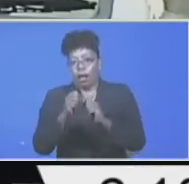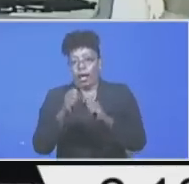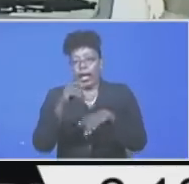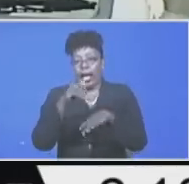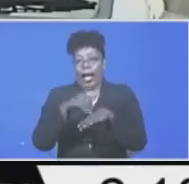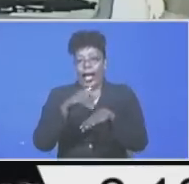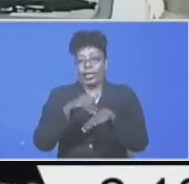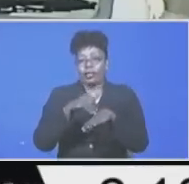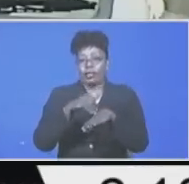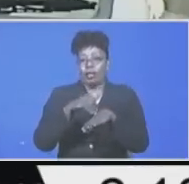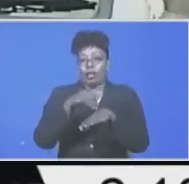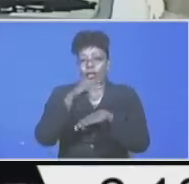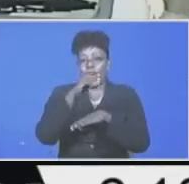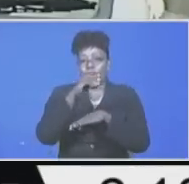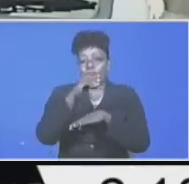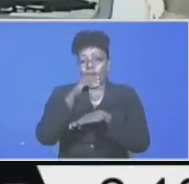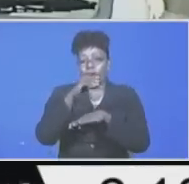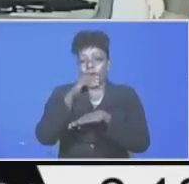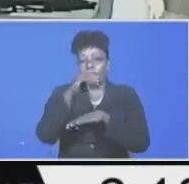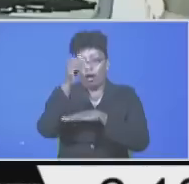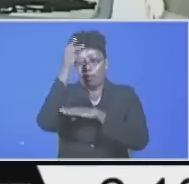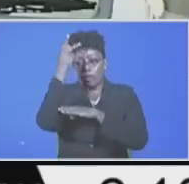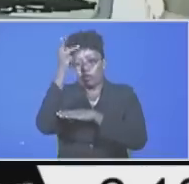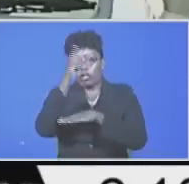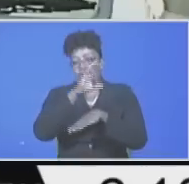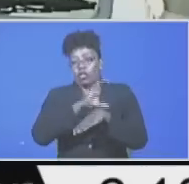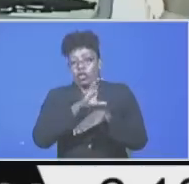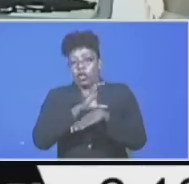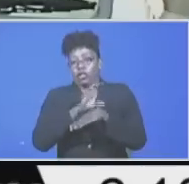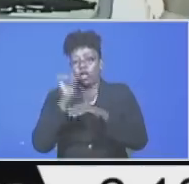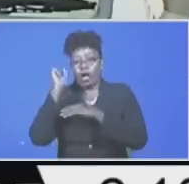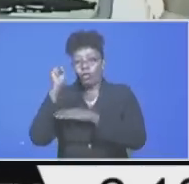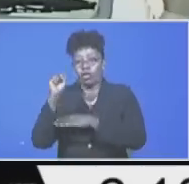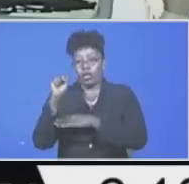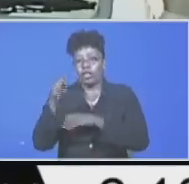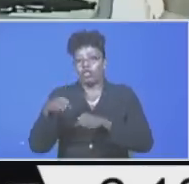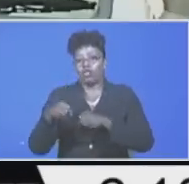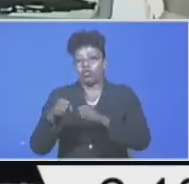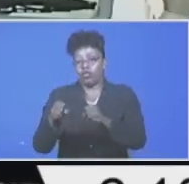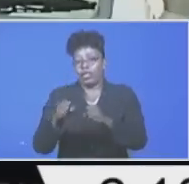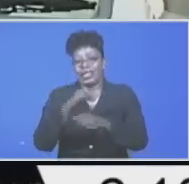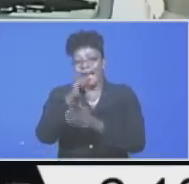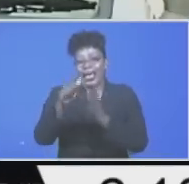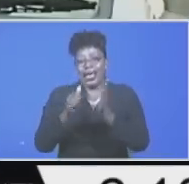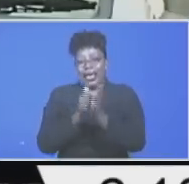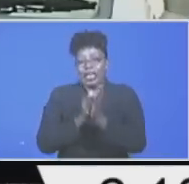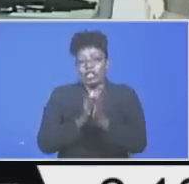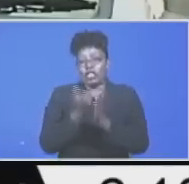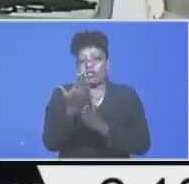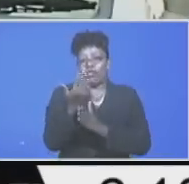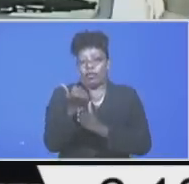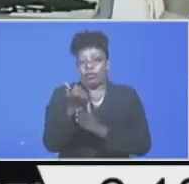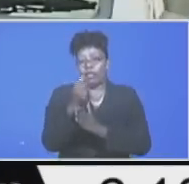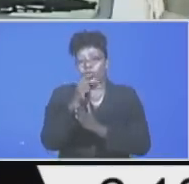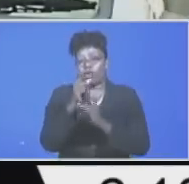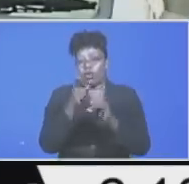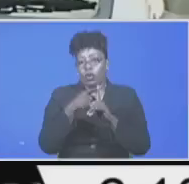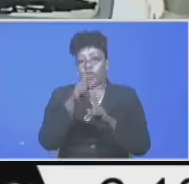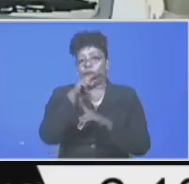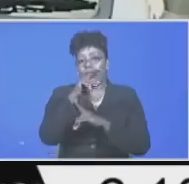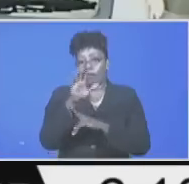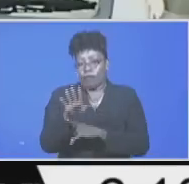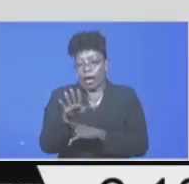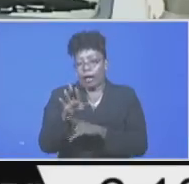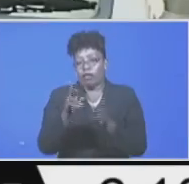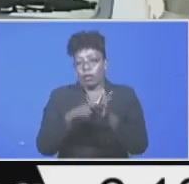Kirk Presbyterian Church on Shirley Street. We're looking for individuals between the age of 15 to 25 who are interested in being